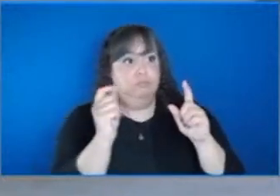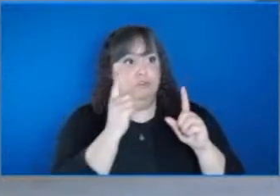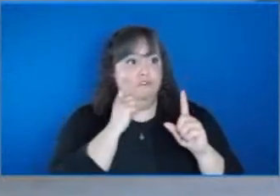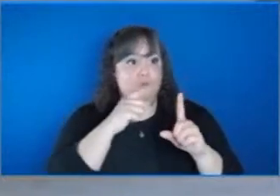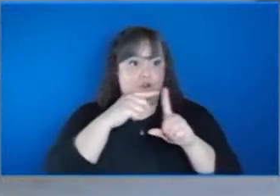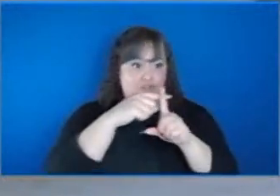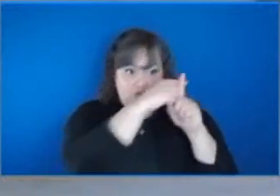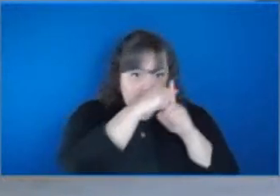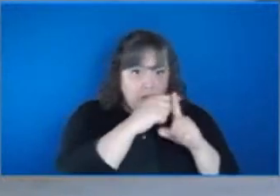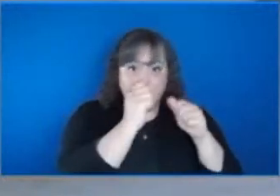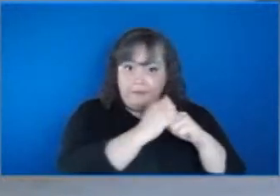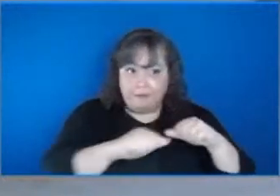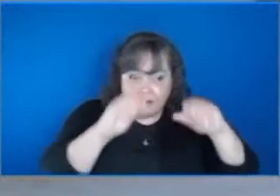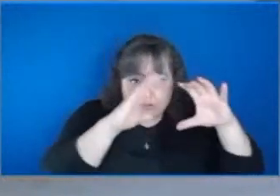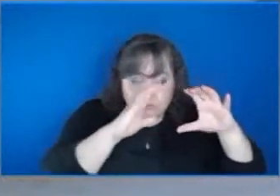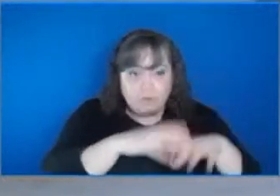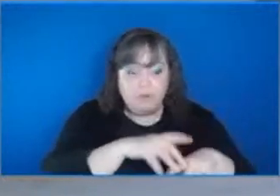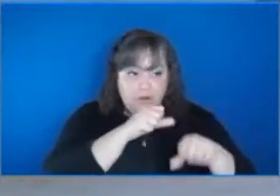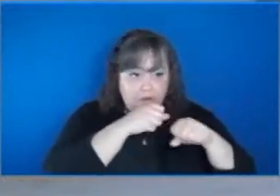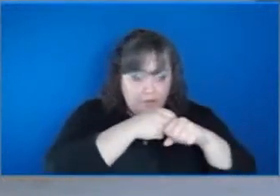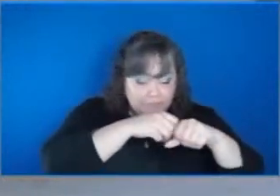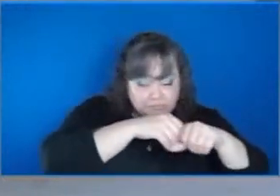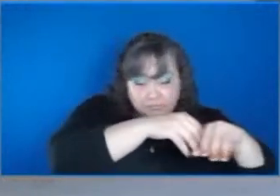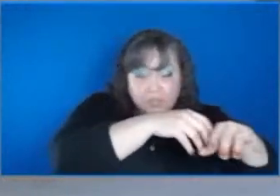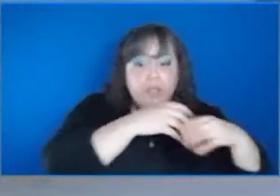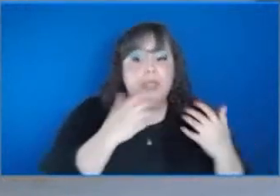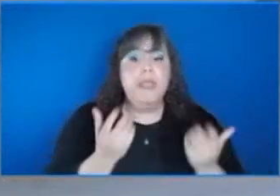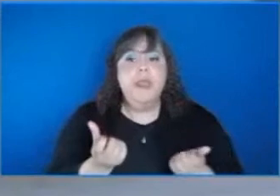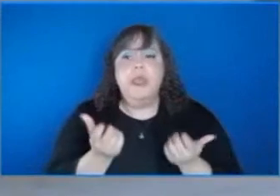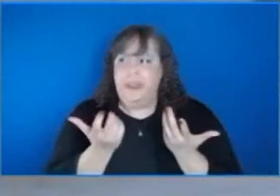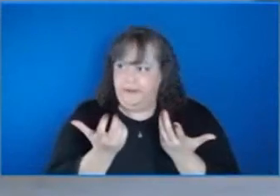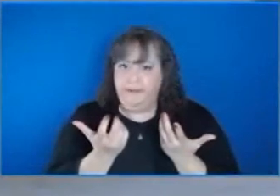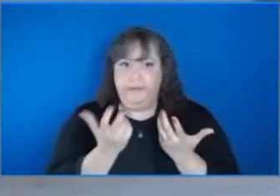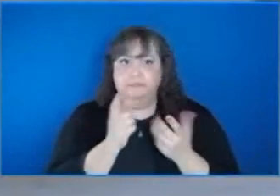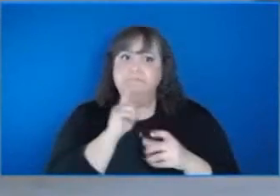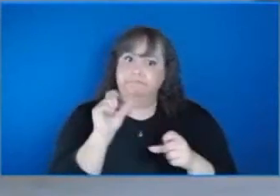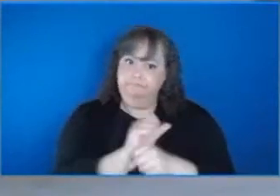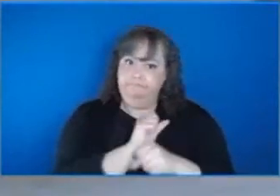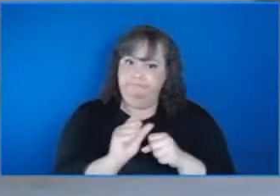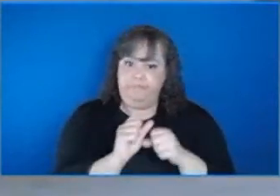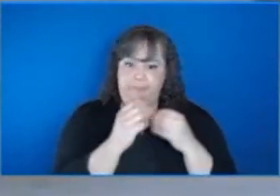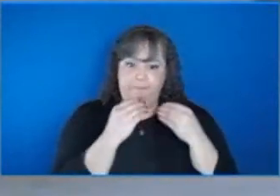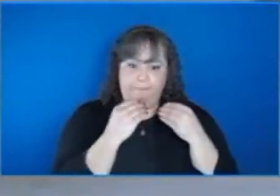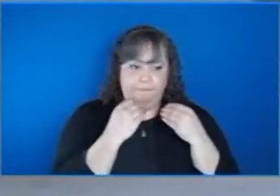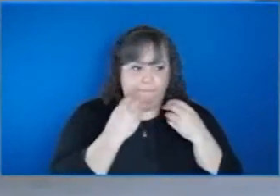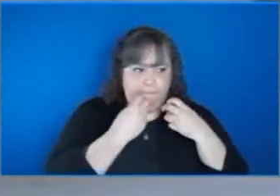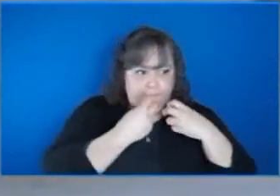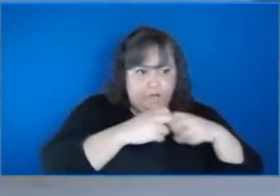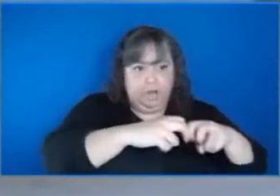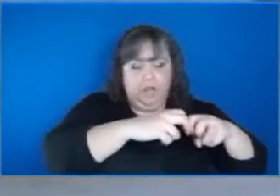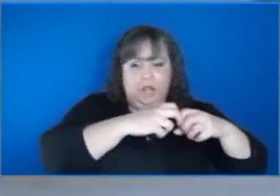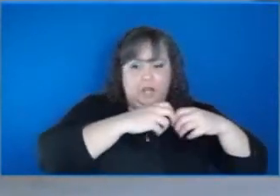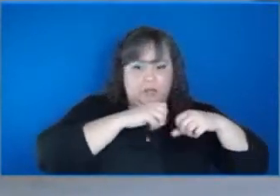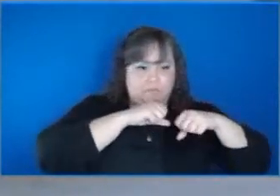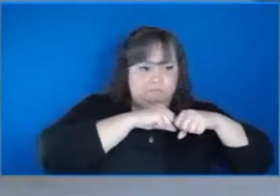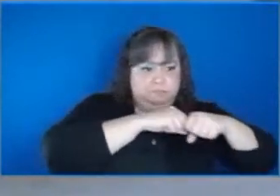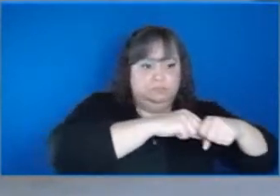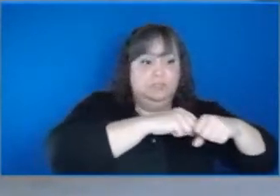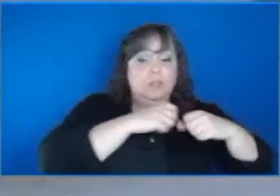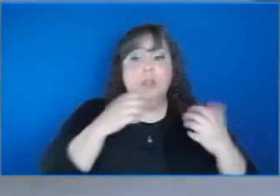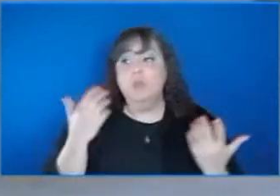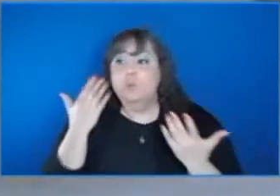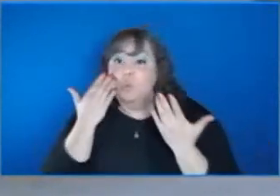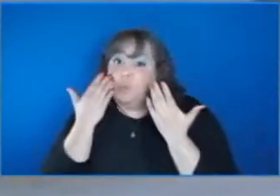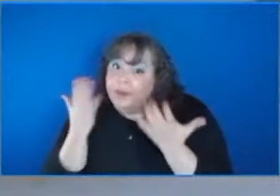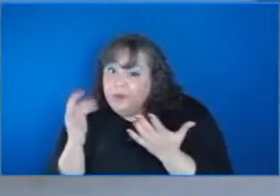understand how well that momentum transfer actually happens. You know, we don't know necessarily if the rock is solid rock or whether it's